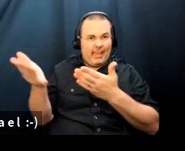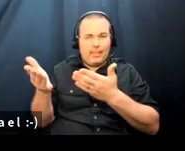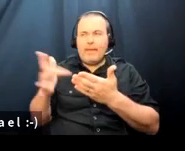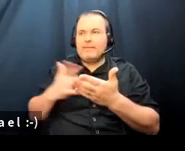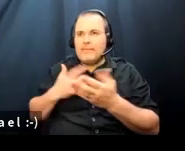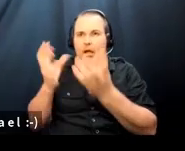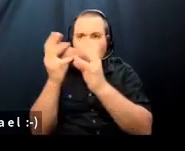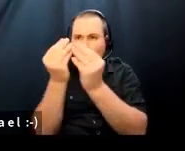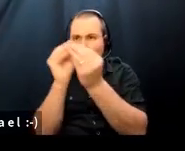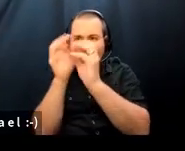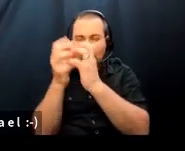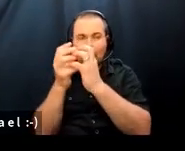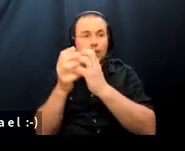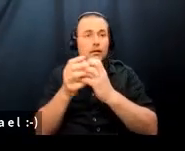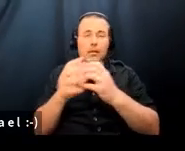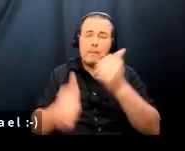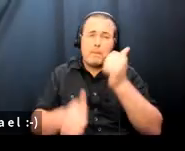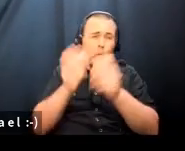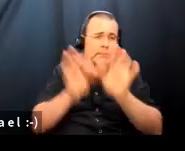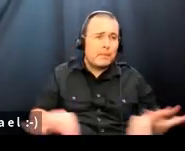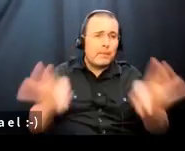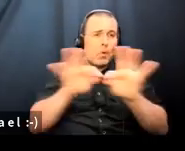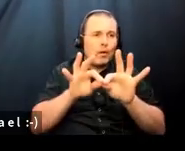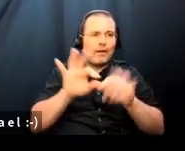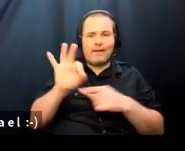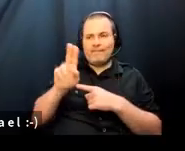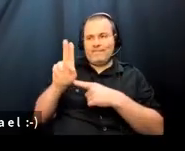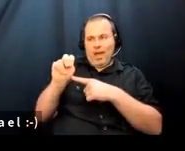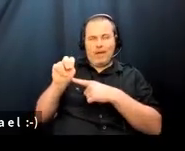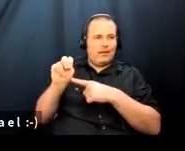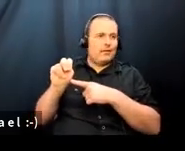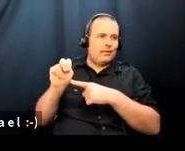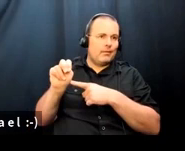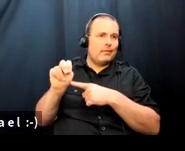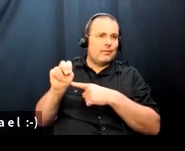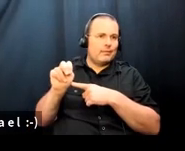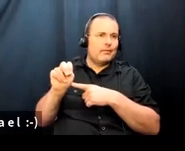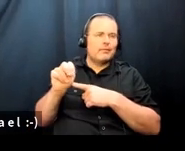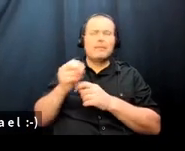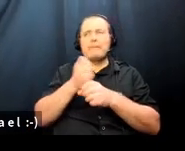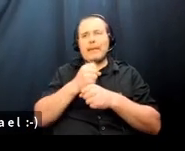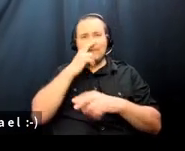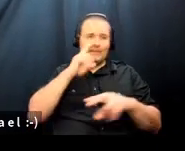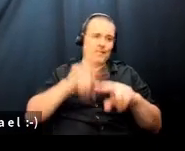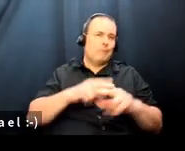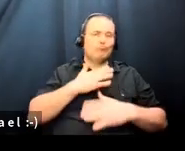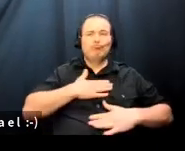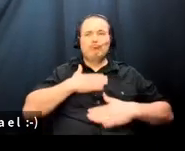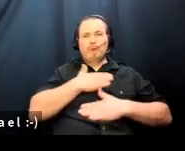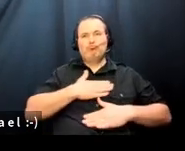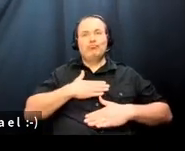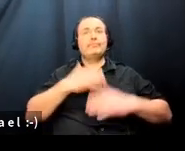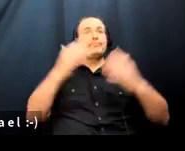all, make it fun. Whatever you're doing with your child, make it fun. Next